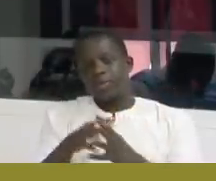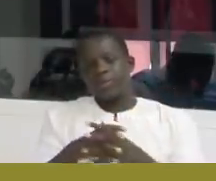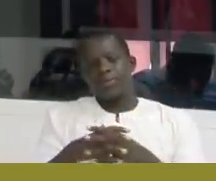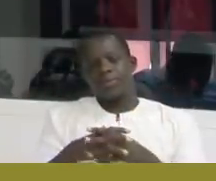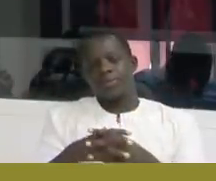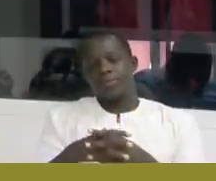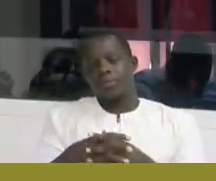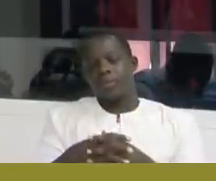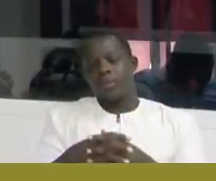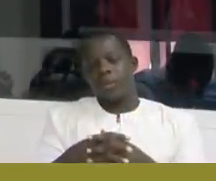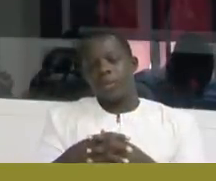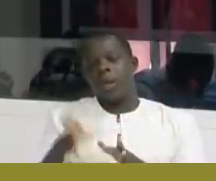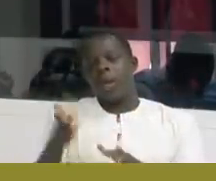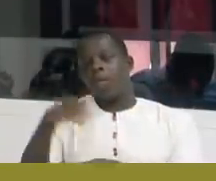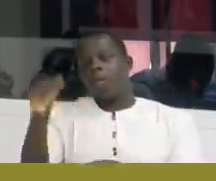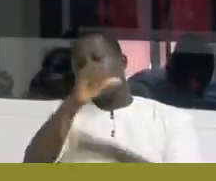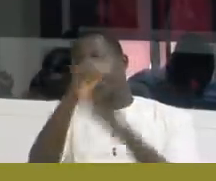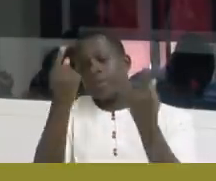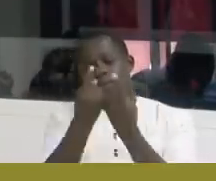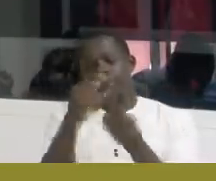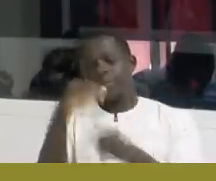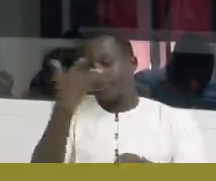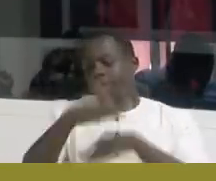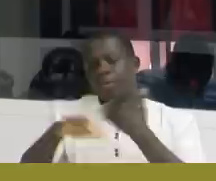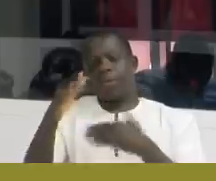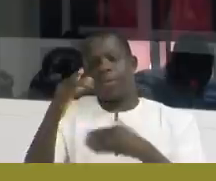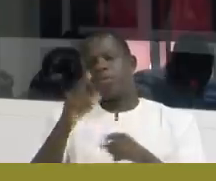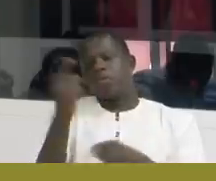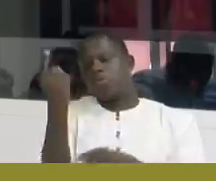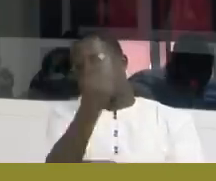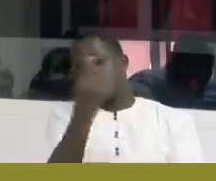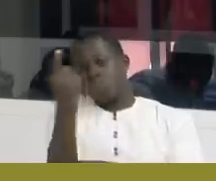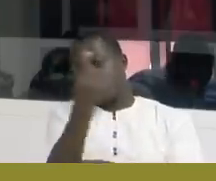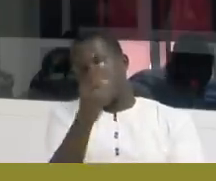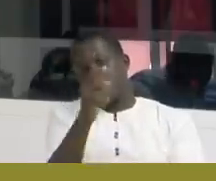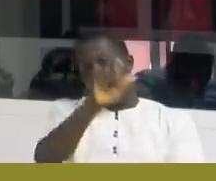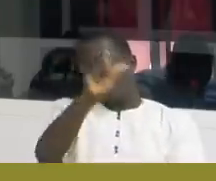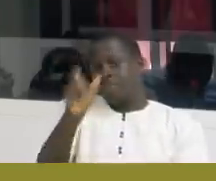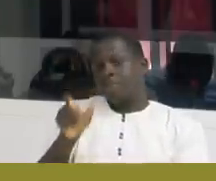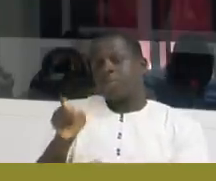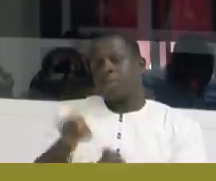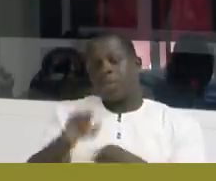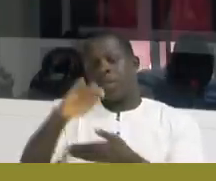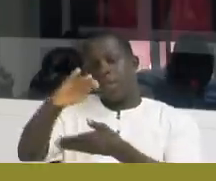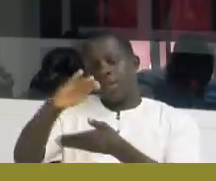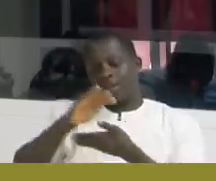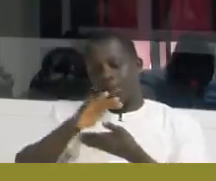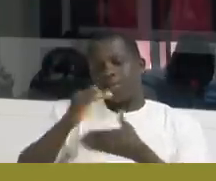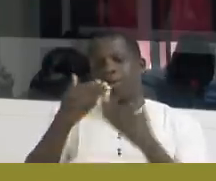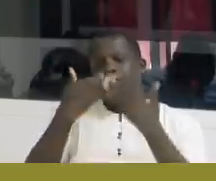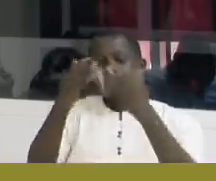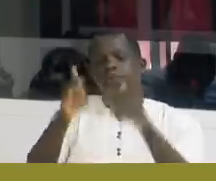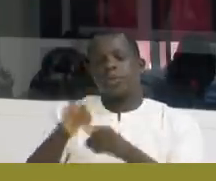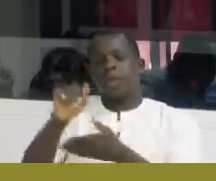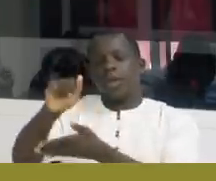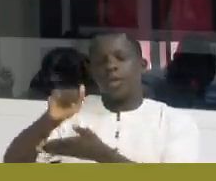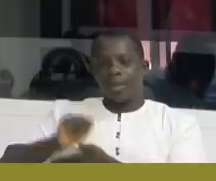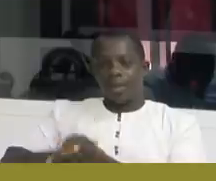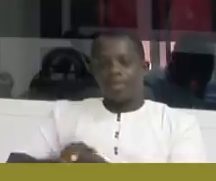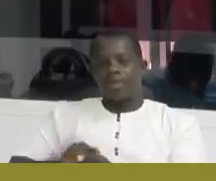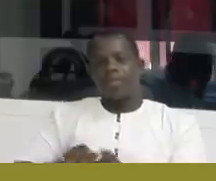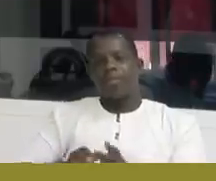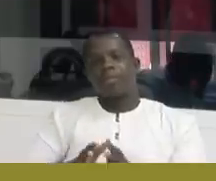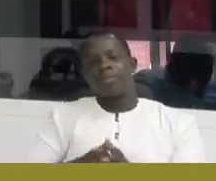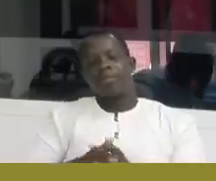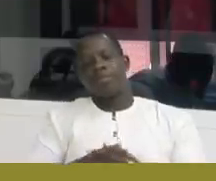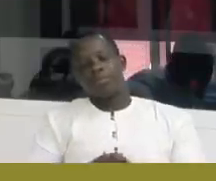there are certain things that didn't go anywhere. He was the only one who received the information and kept it or dealt with it as he deemed fit. But